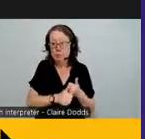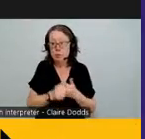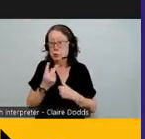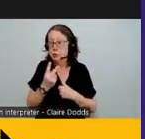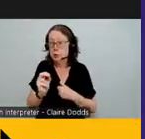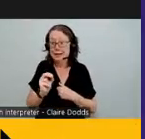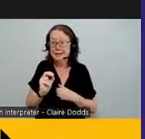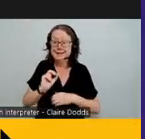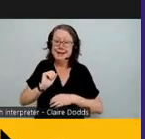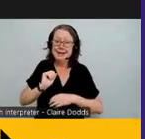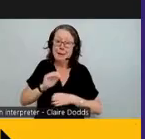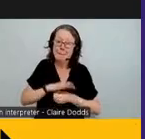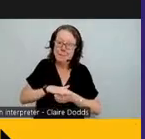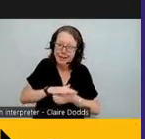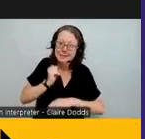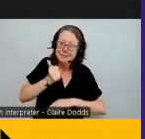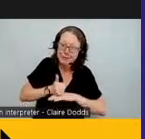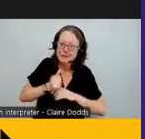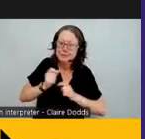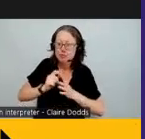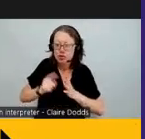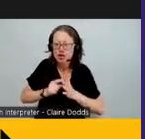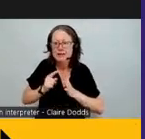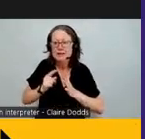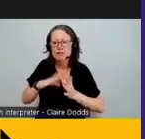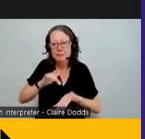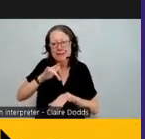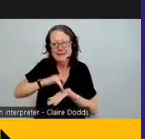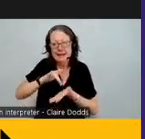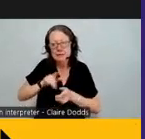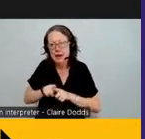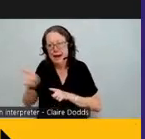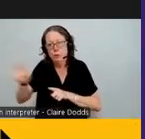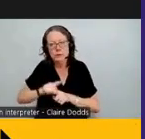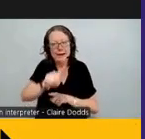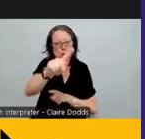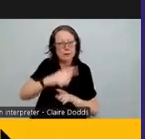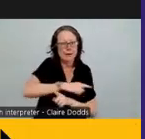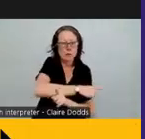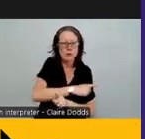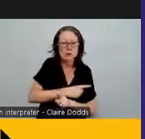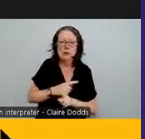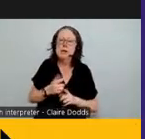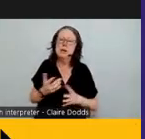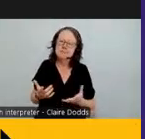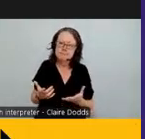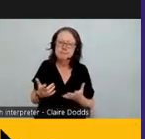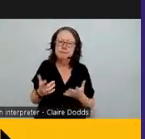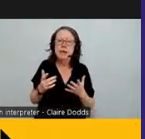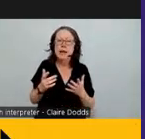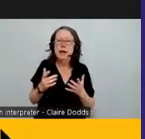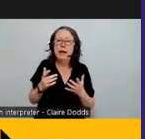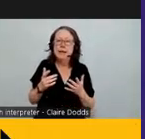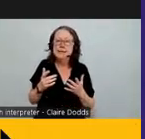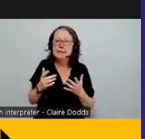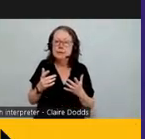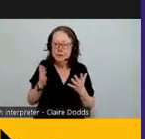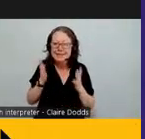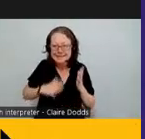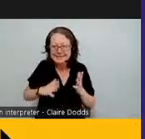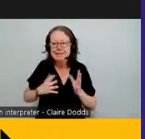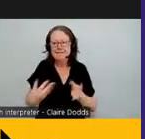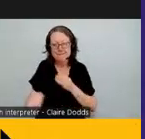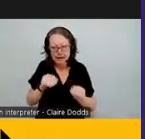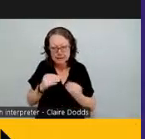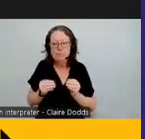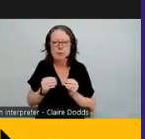a basic model that is very flexible. So at the heart of it is our community engagement groups. These are people who live